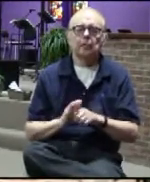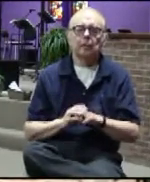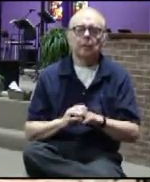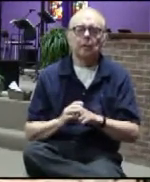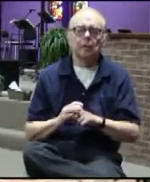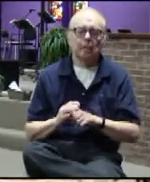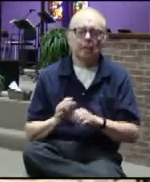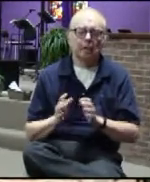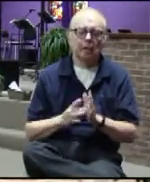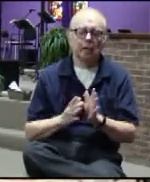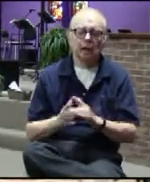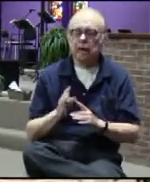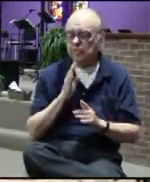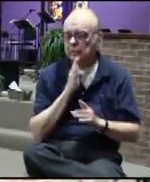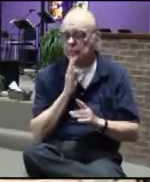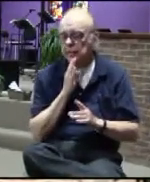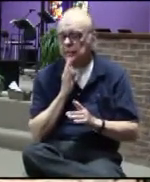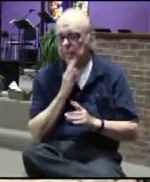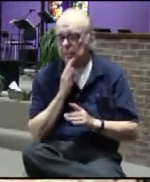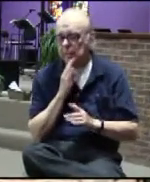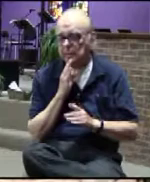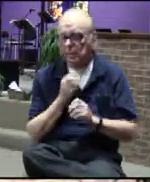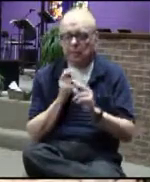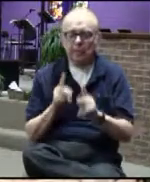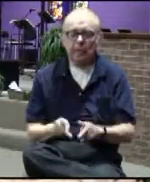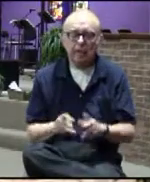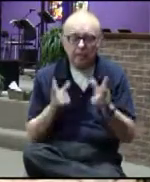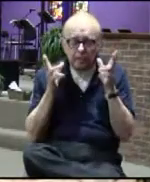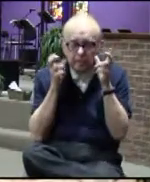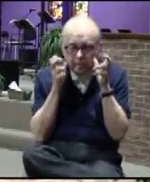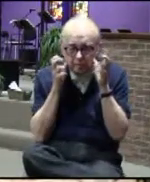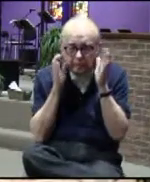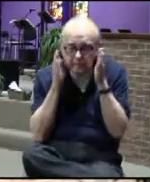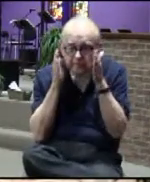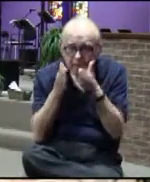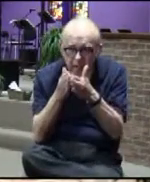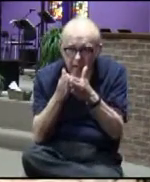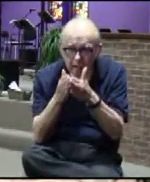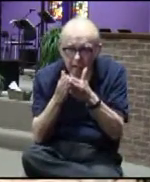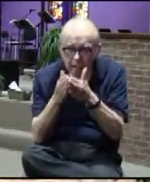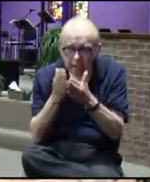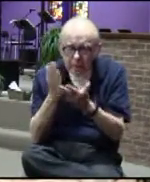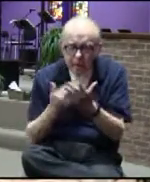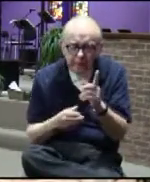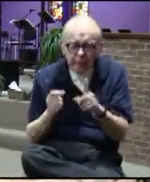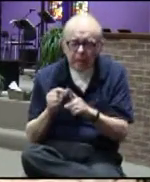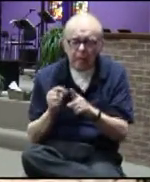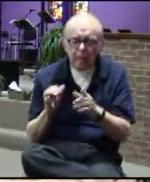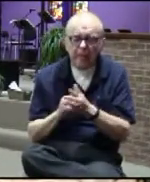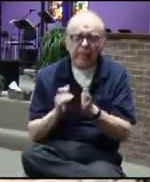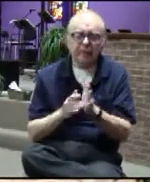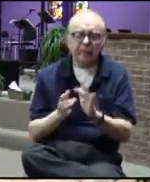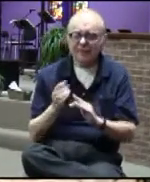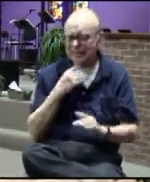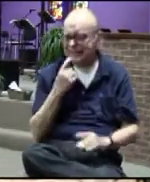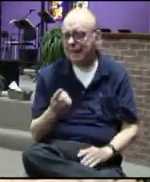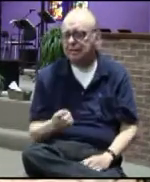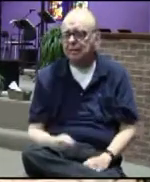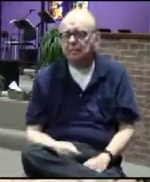And he's speaking. And everybody is listening intently to every word that he had to say.